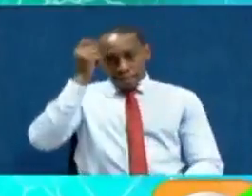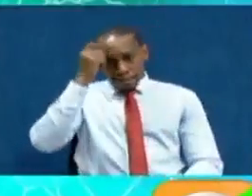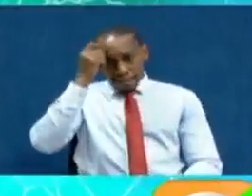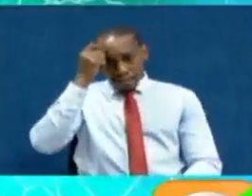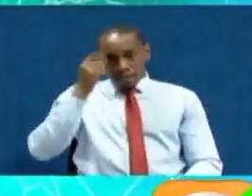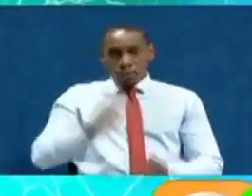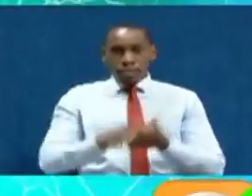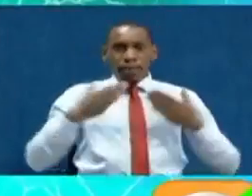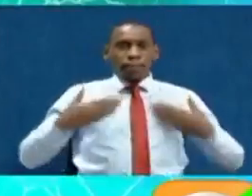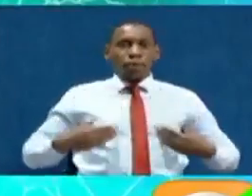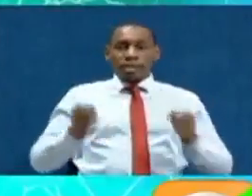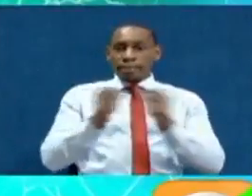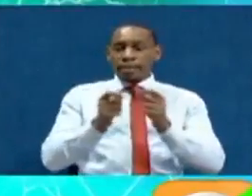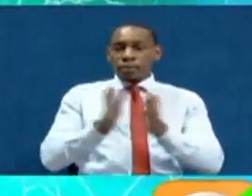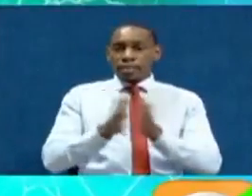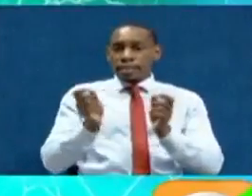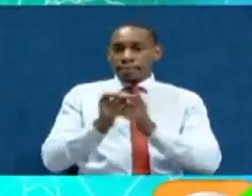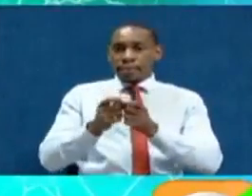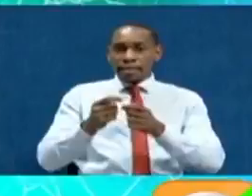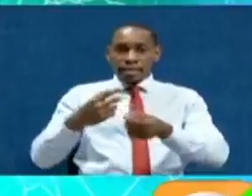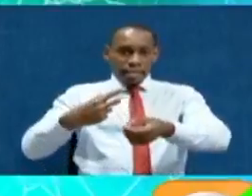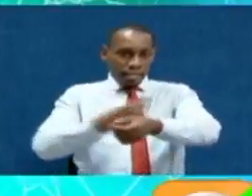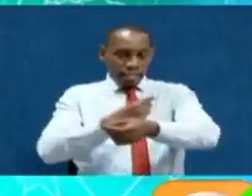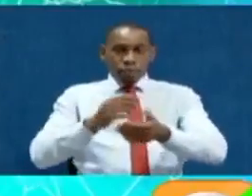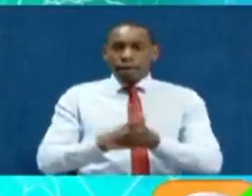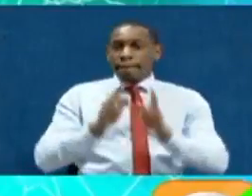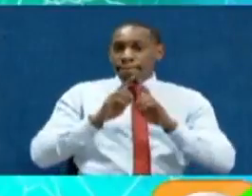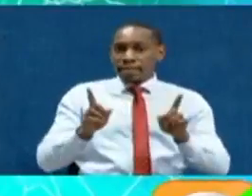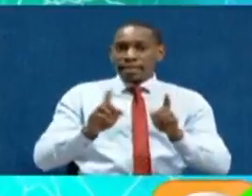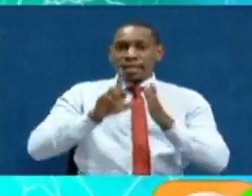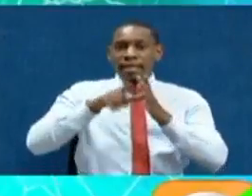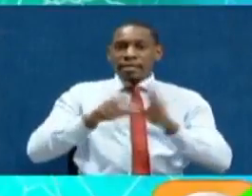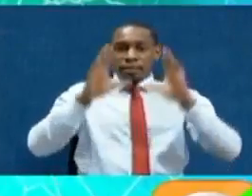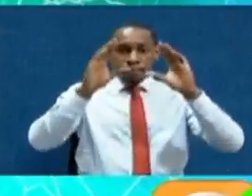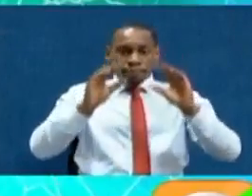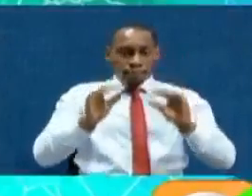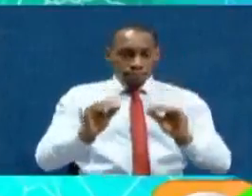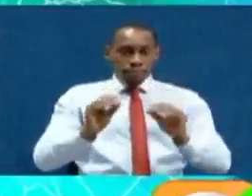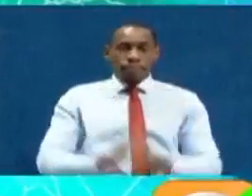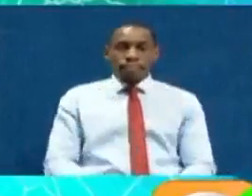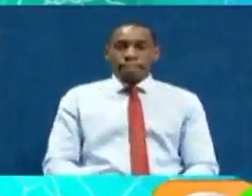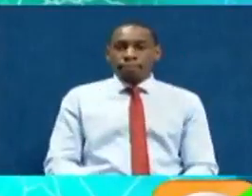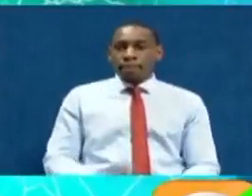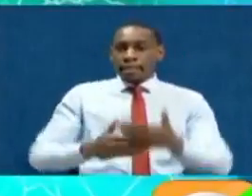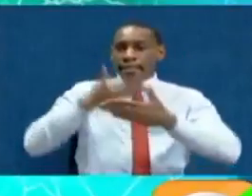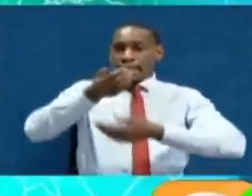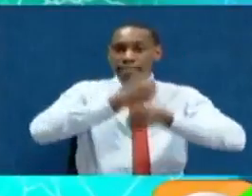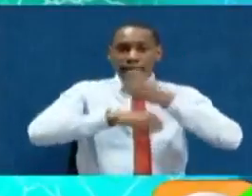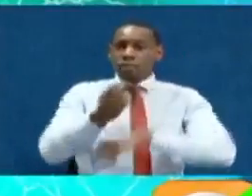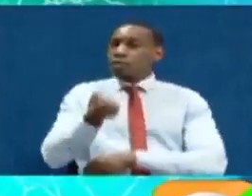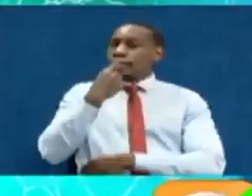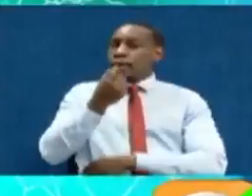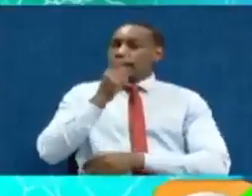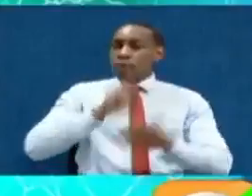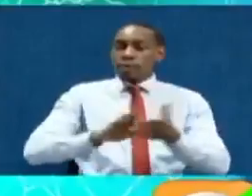chills, muscle aches, or pain at the injection site. But they subsided after a short while. The next step for the